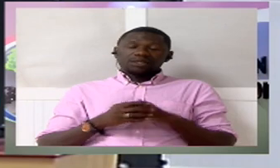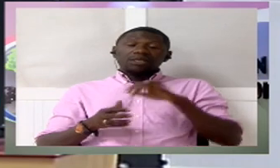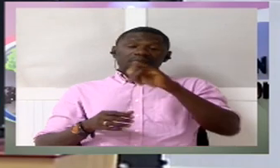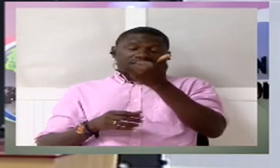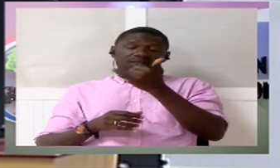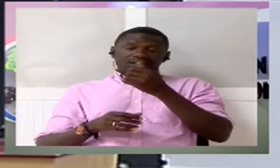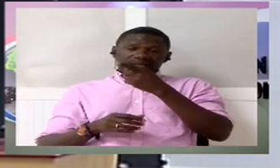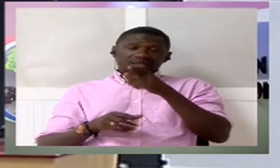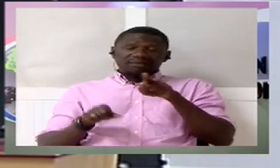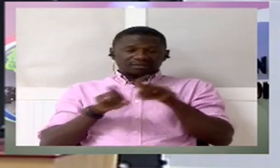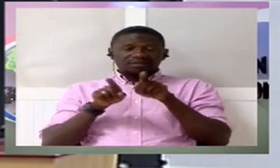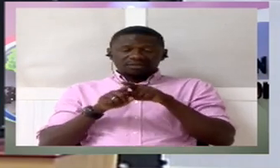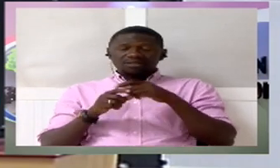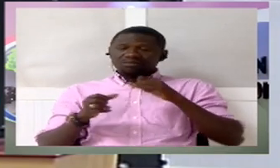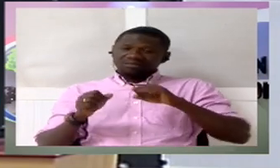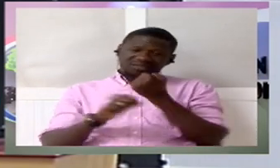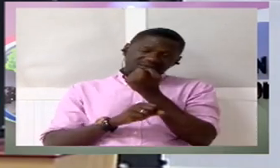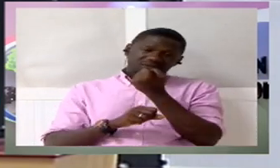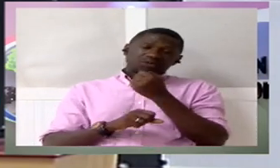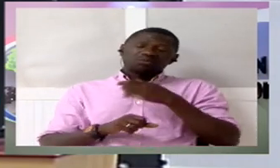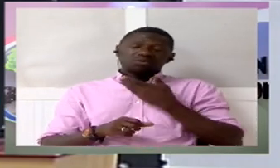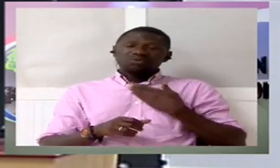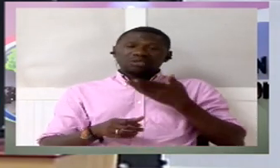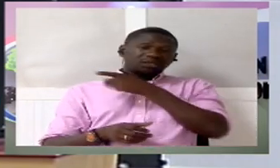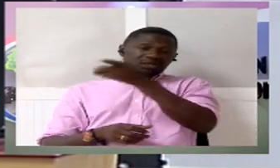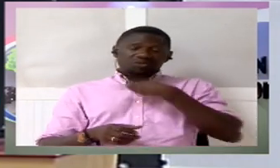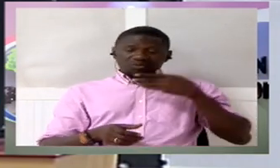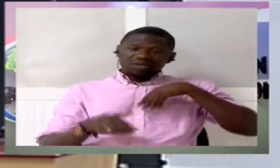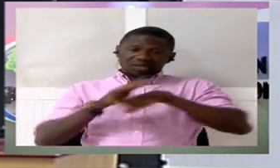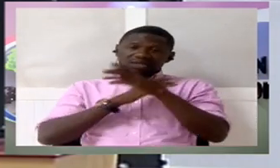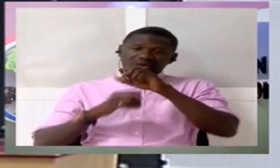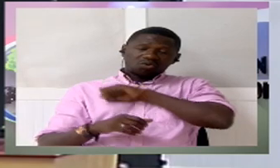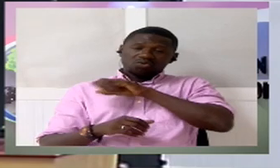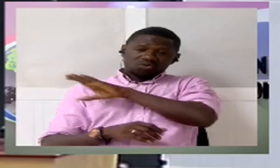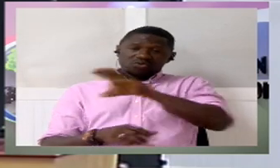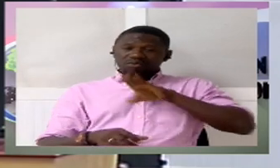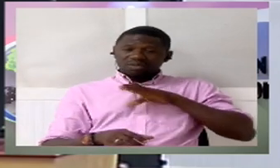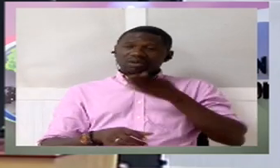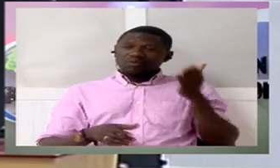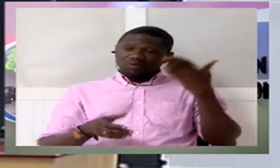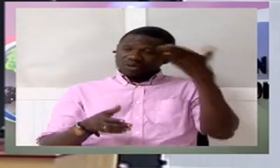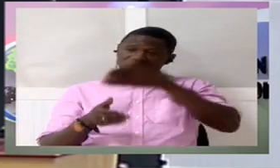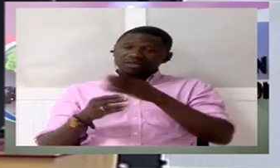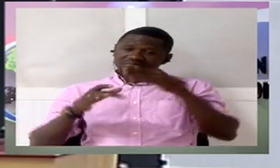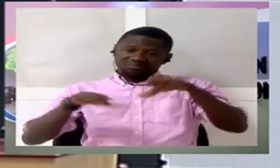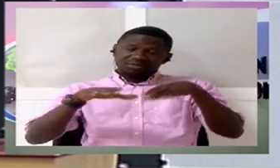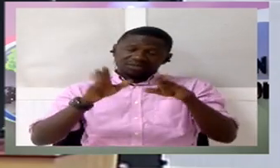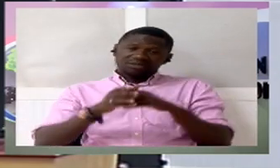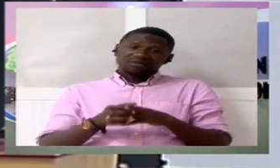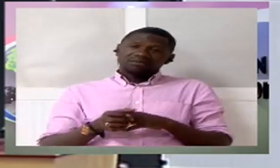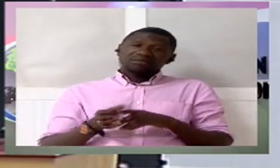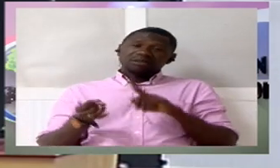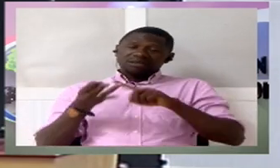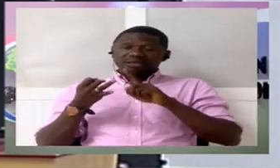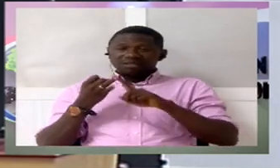Yes, they had the difficulties because they too were in their houses and they went there and evicted them. And stigmatizes